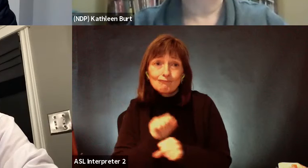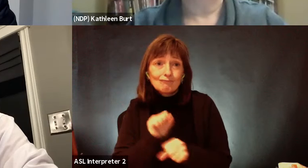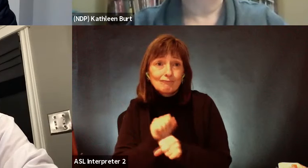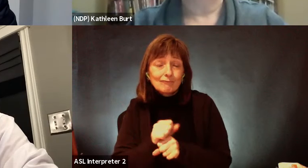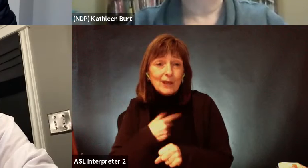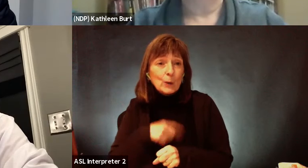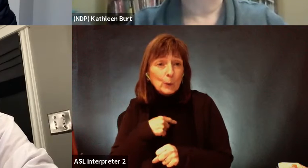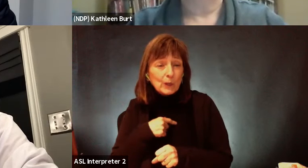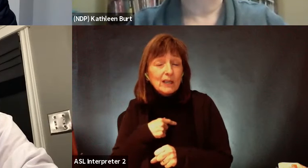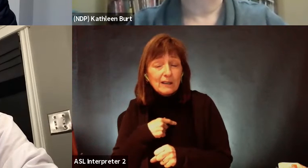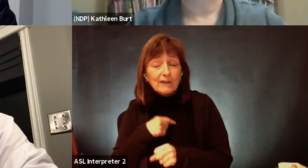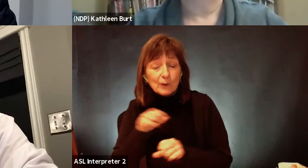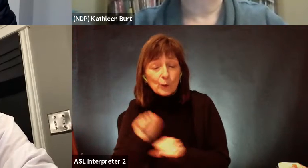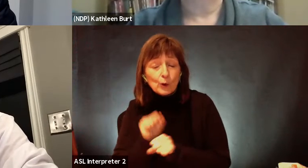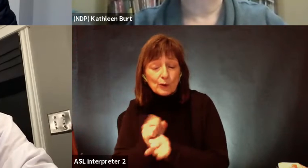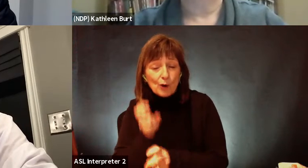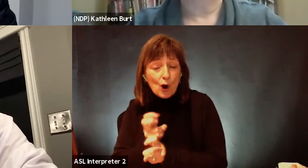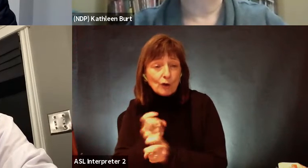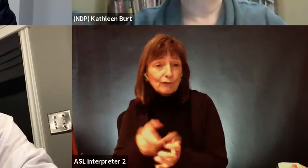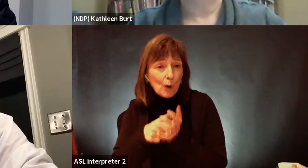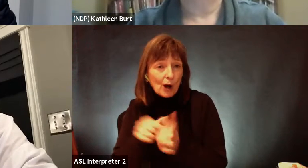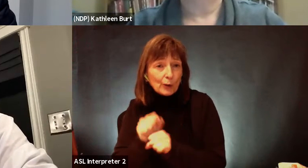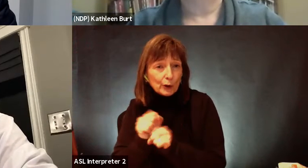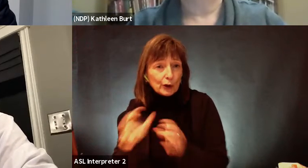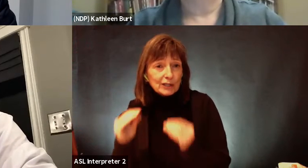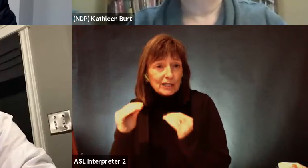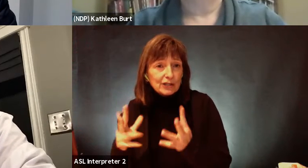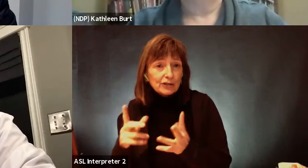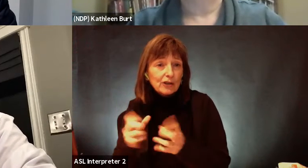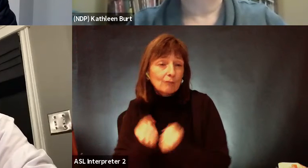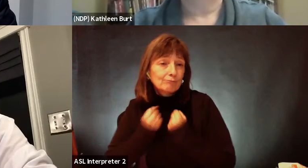frontline healthcare workers, essential workers, our teachers, and many others